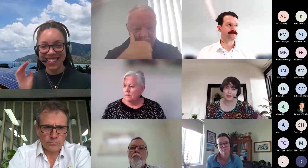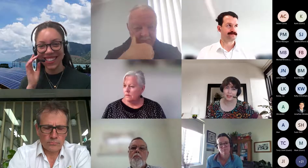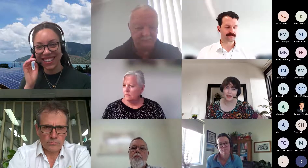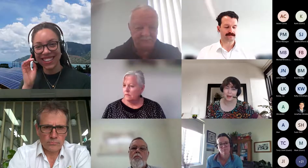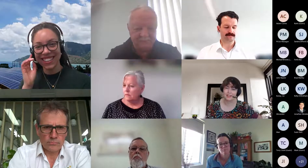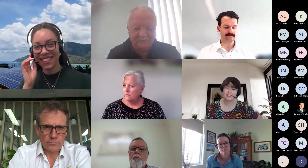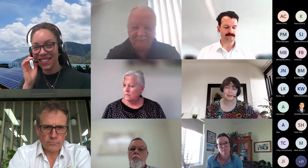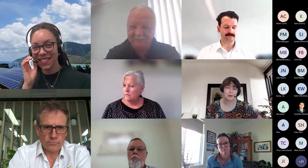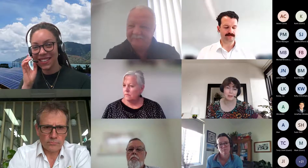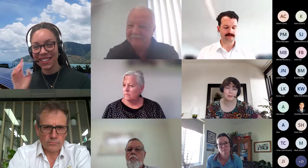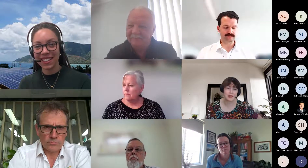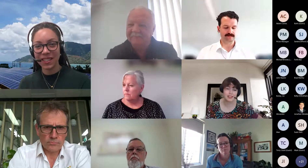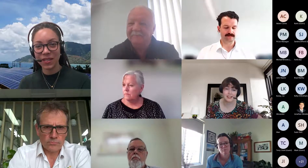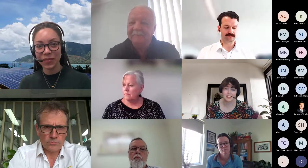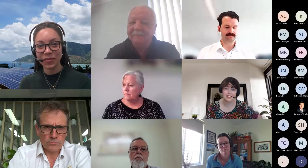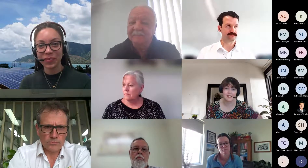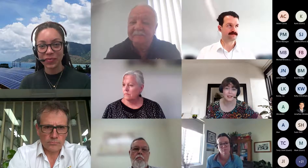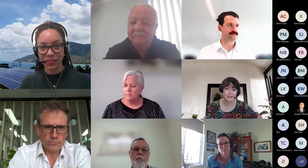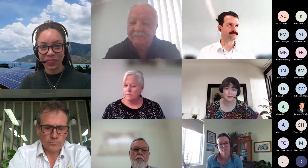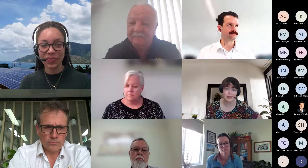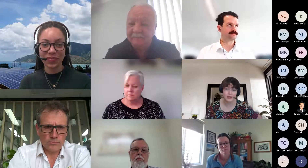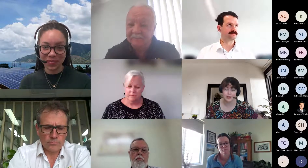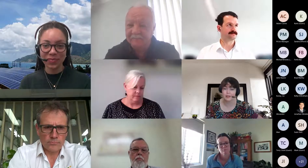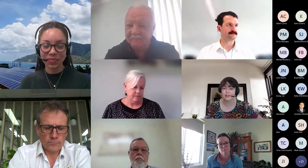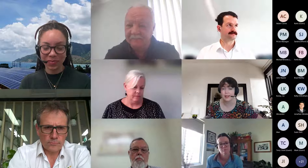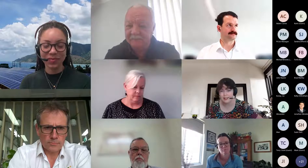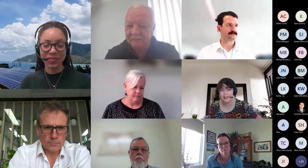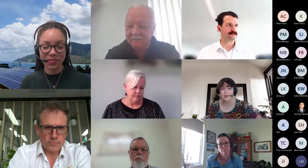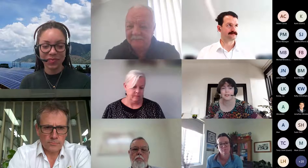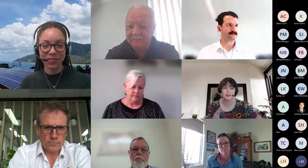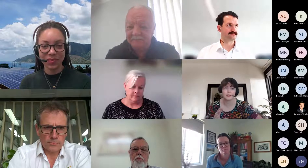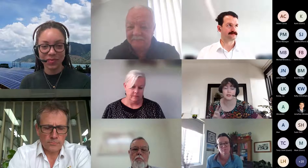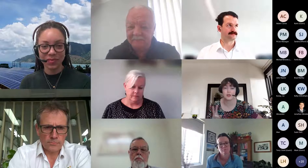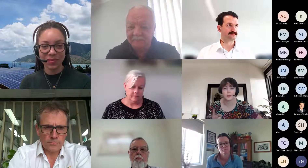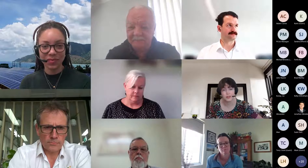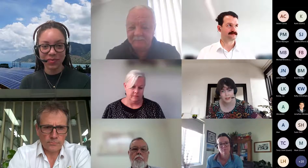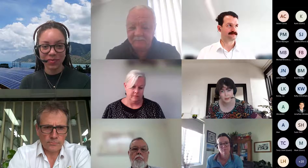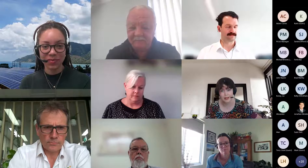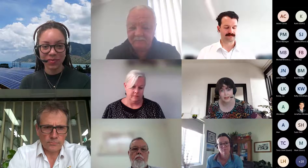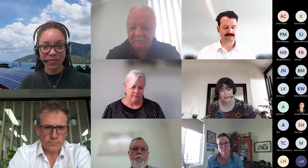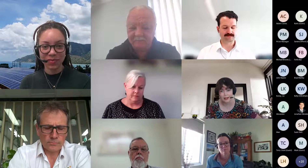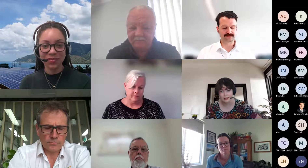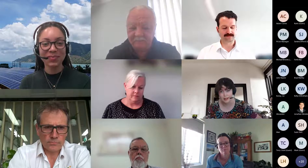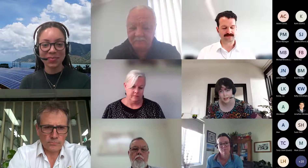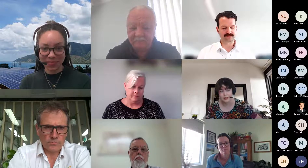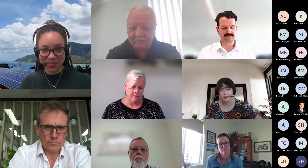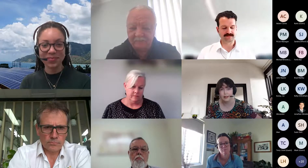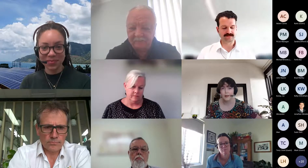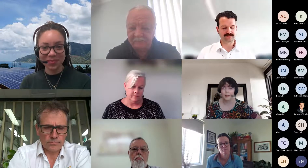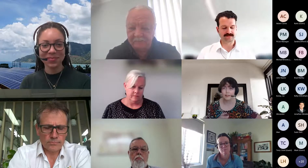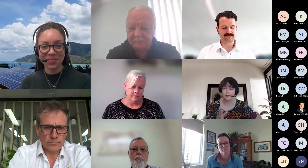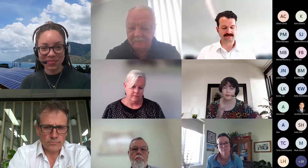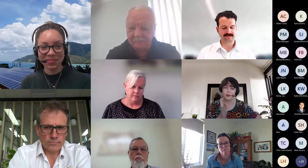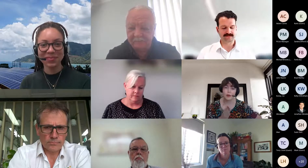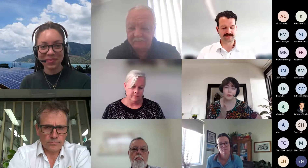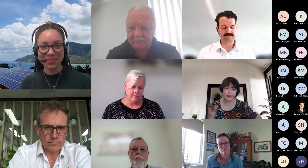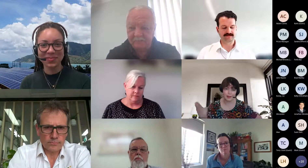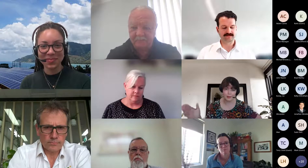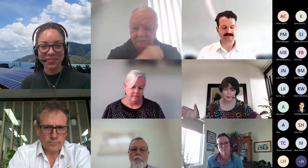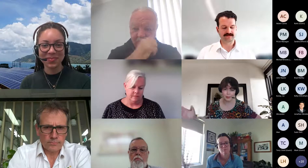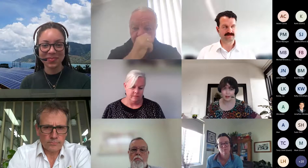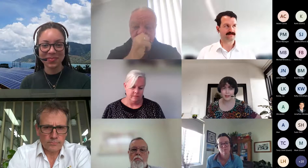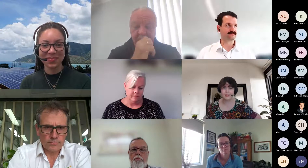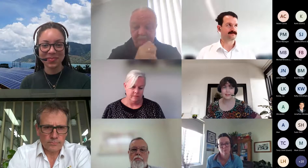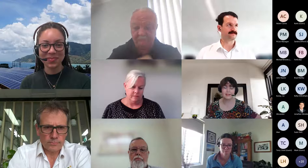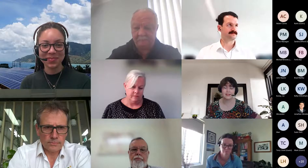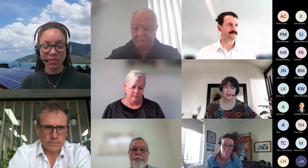it might be that it happens maybe one of the sitting dates later this week. If it doesn't, there are still 2 more sitting weeks in the calendar year. So from